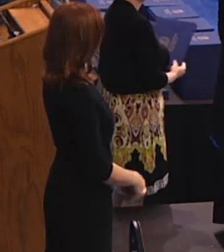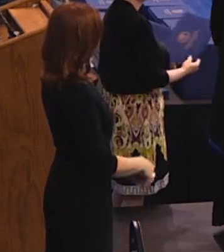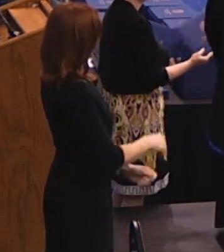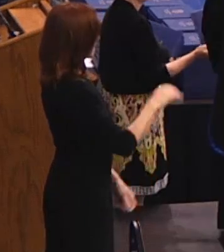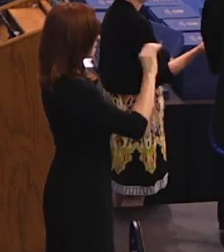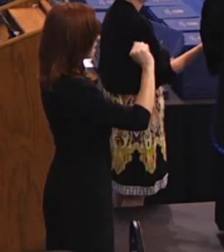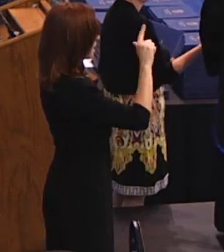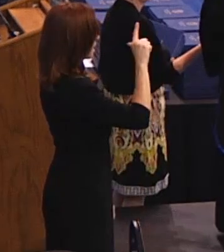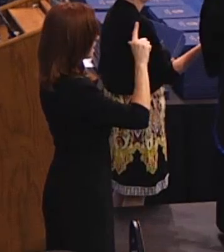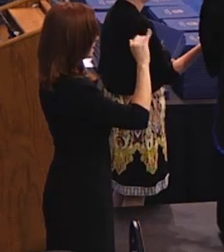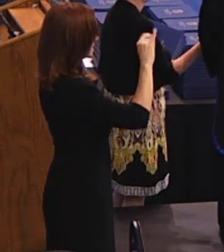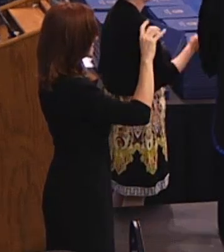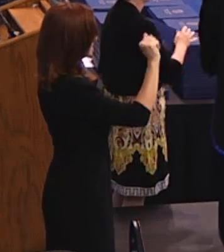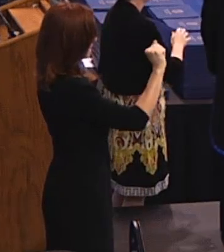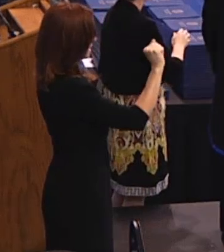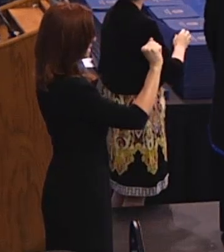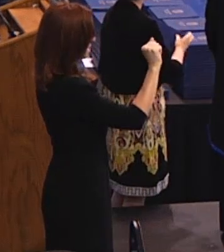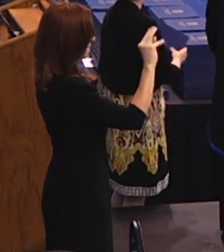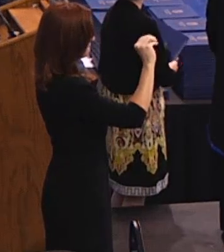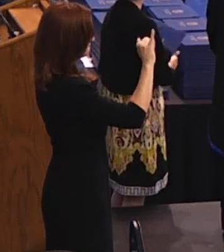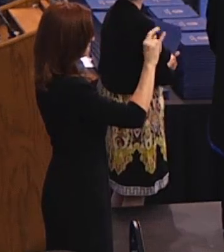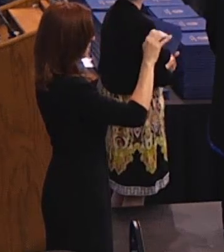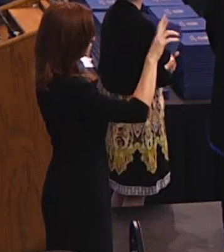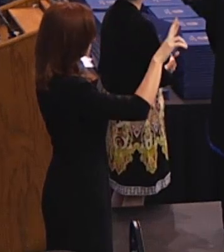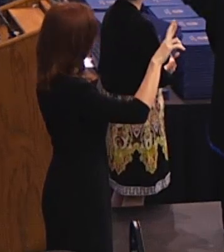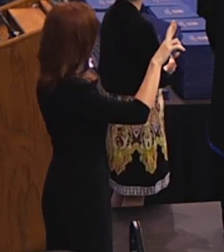Alicia Diane Miner, General Studies.